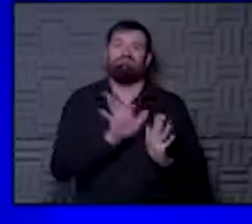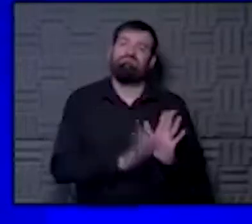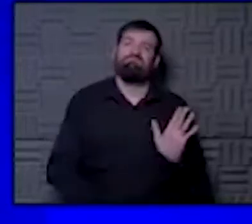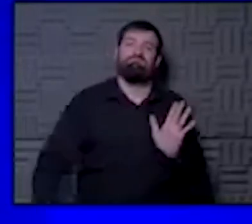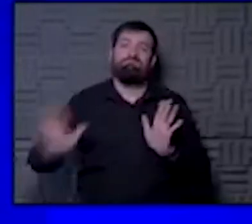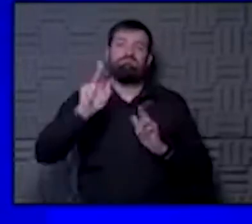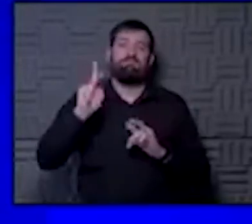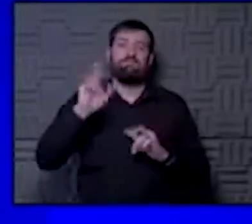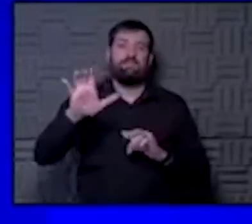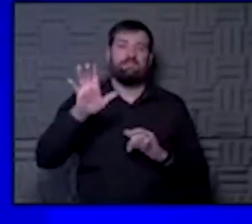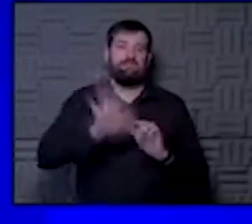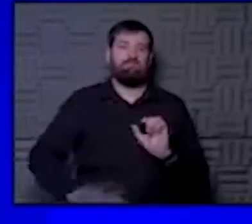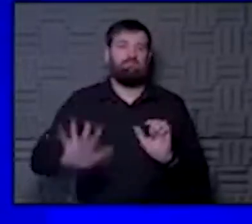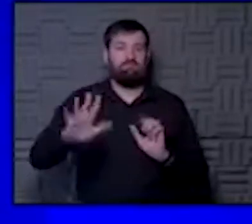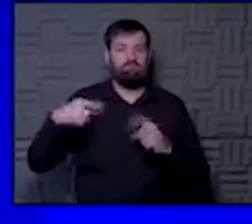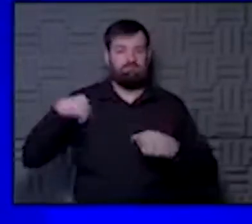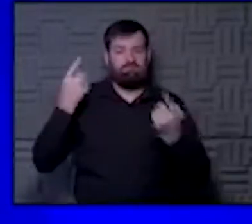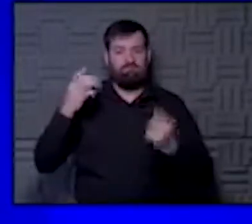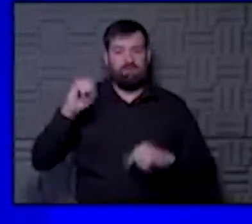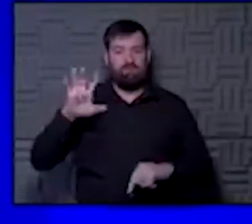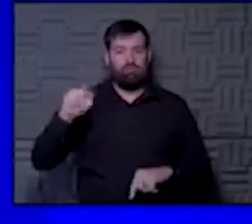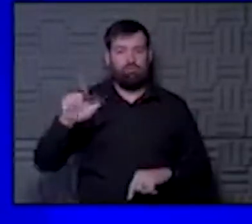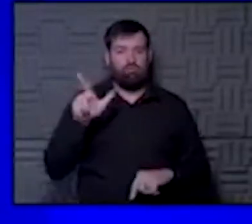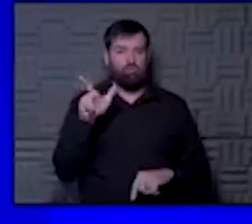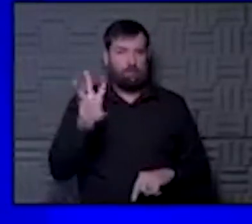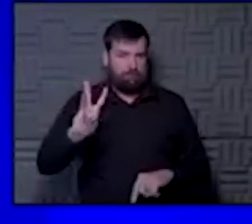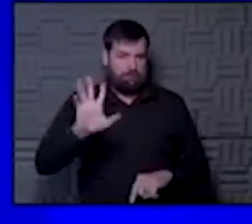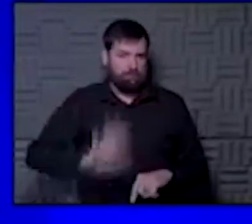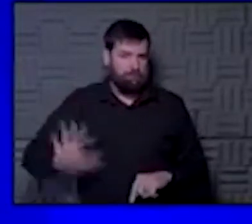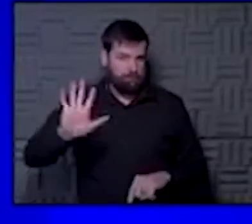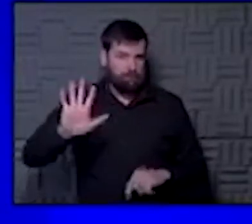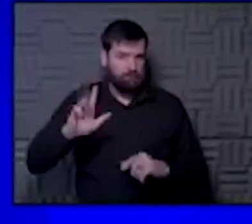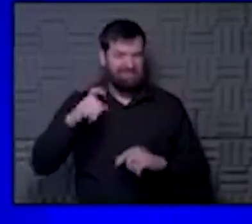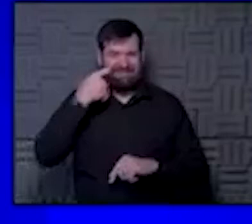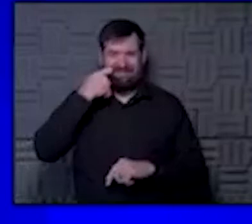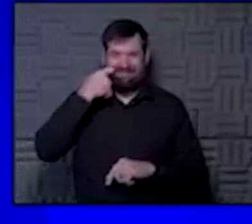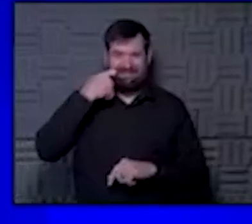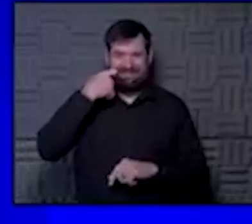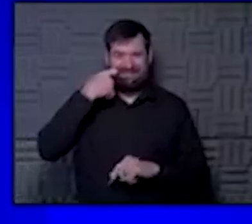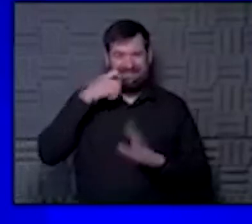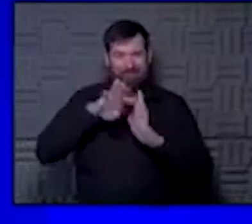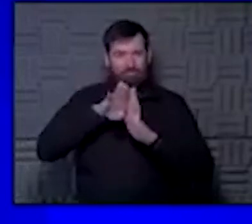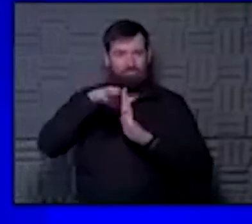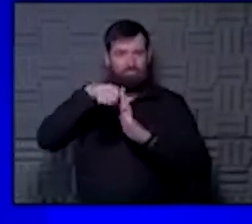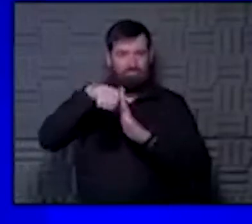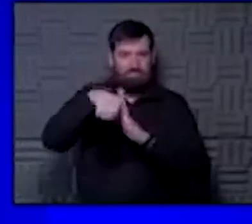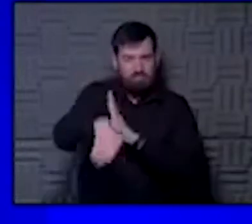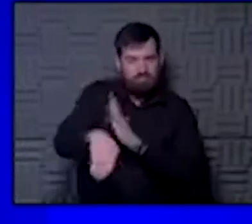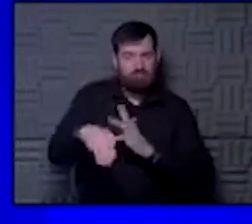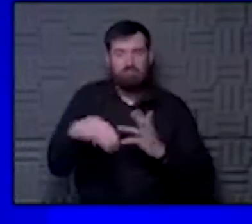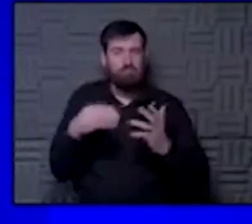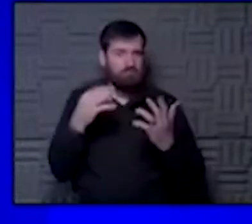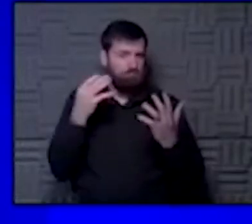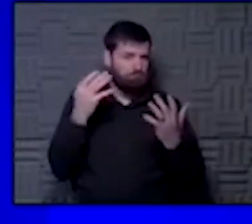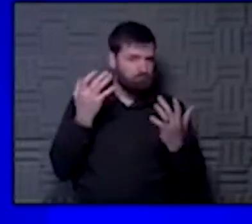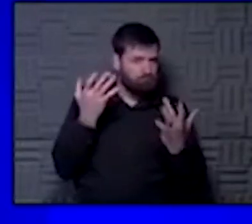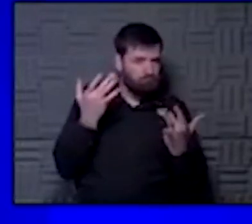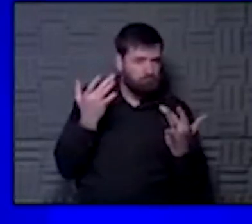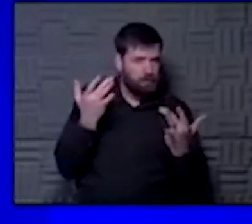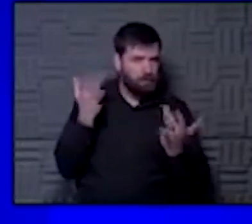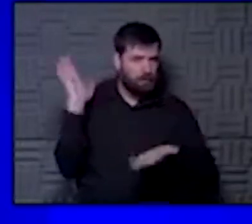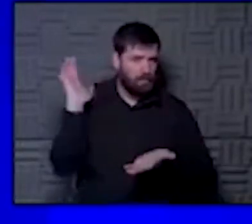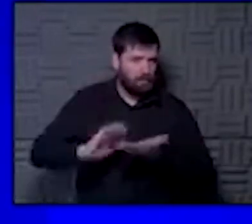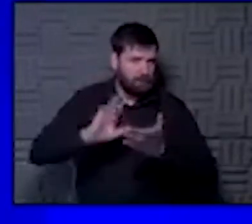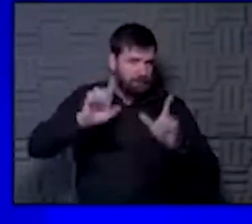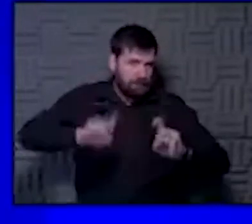area since October 26th or so, and only recently did it start going down. We don't know if that's a consequence of